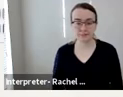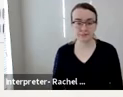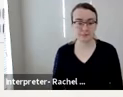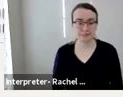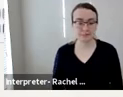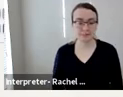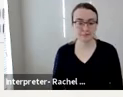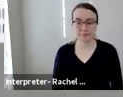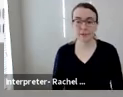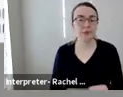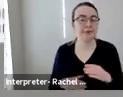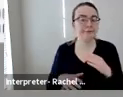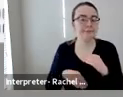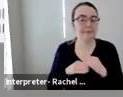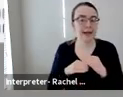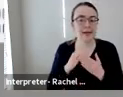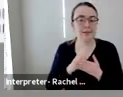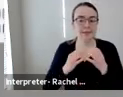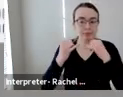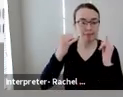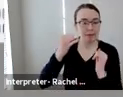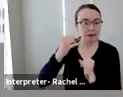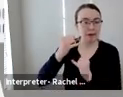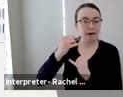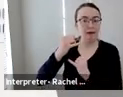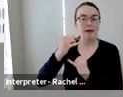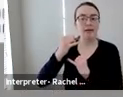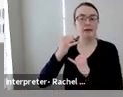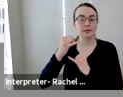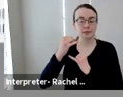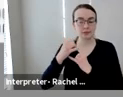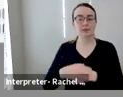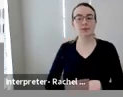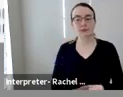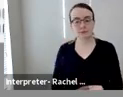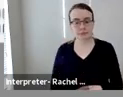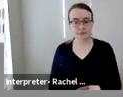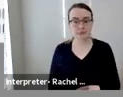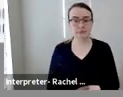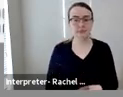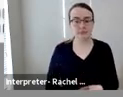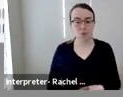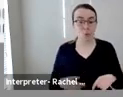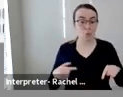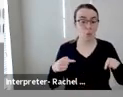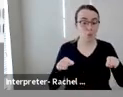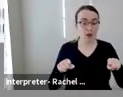And I'm just adding a little bit of lines as I start to grow this thing and work on it.